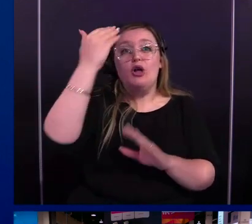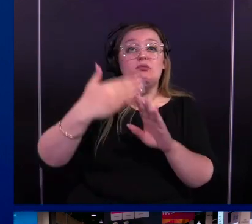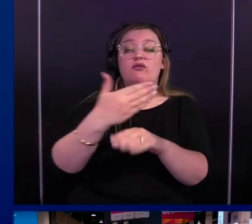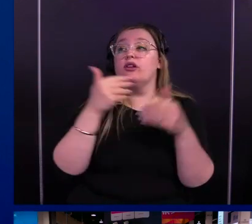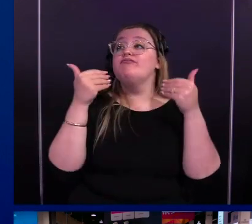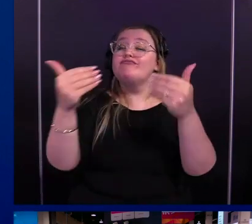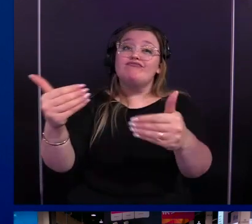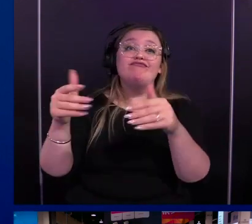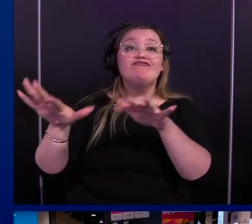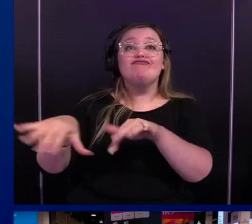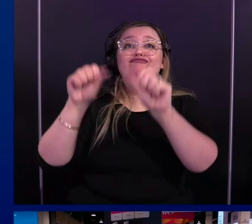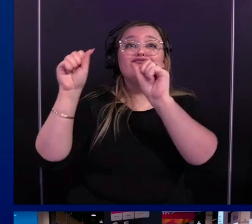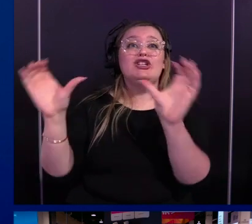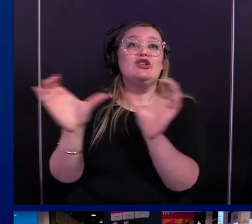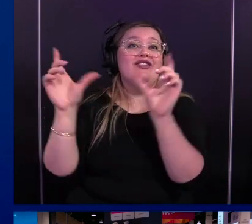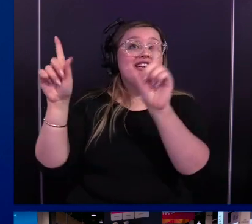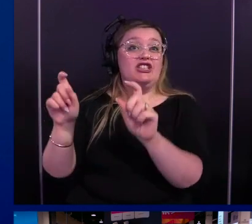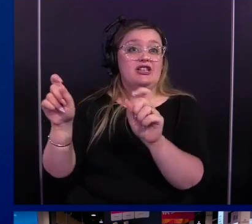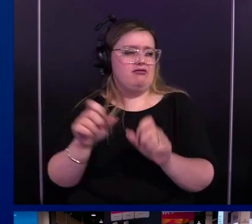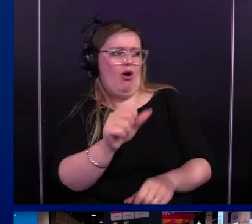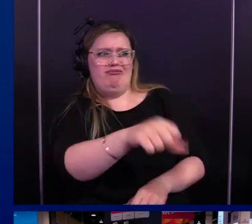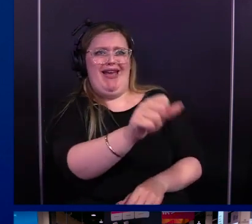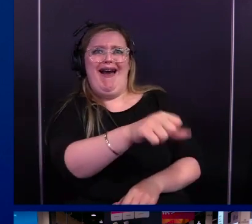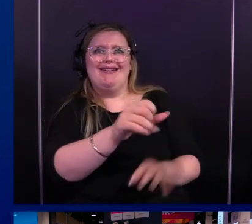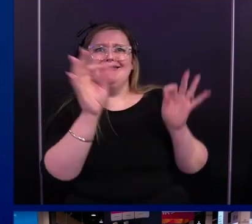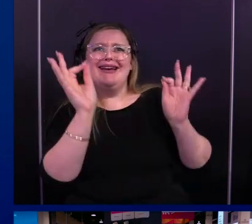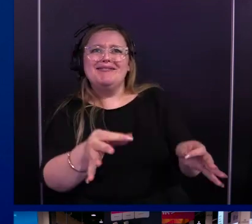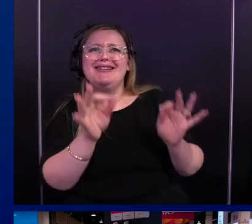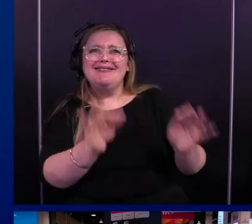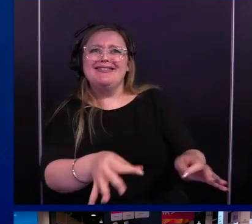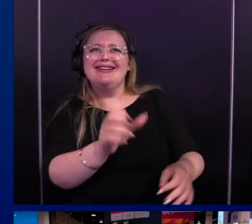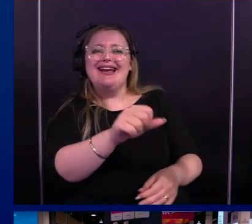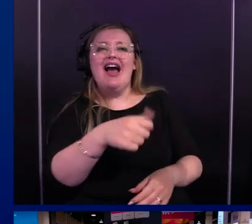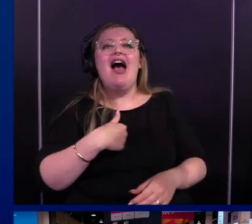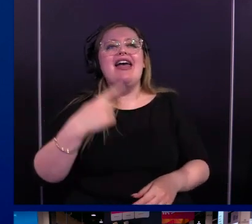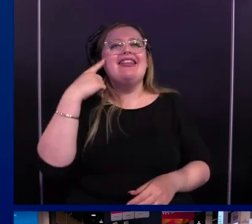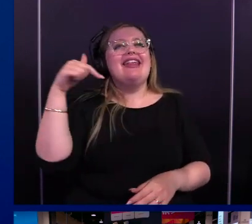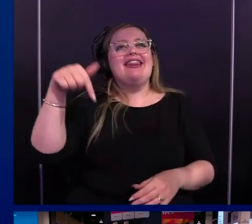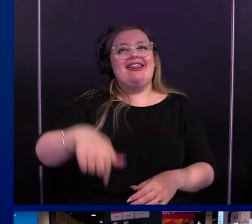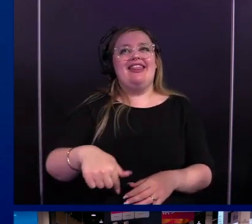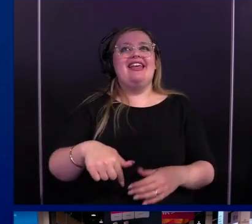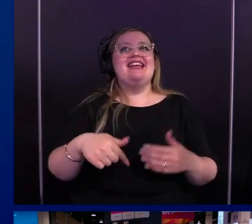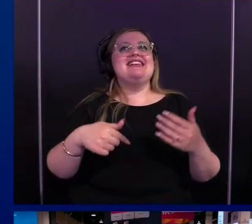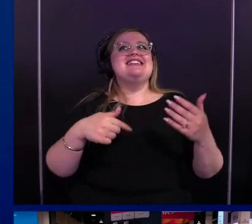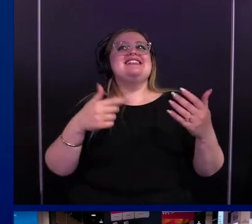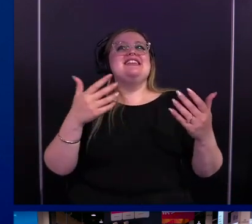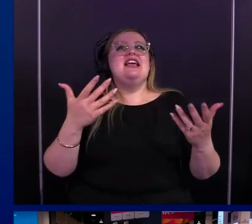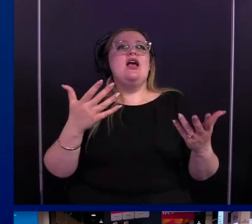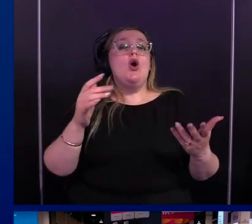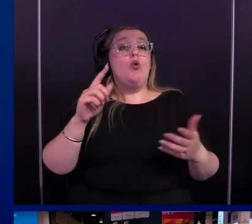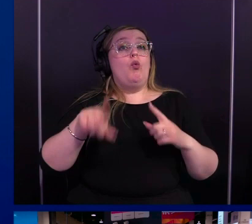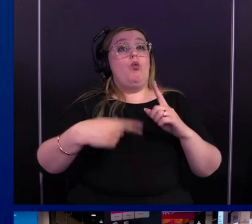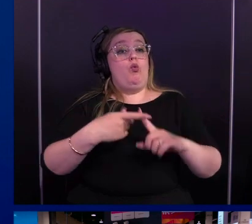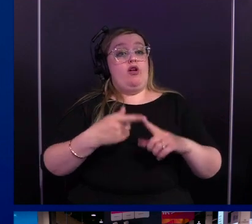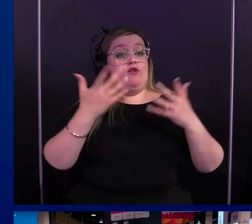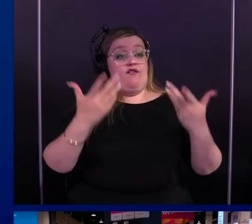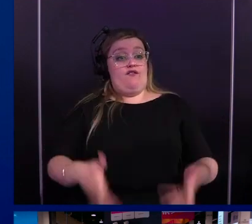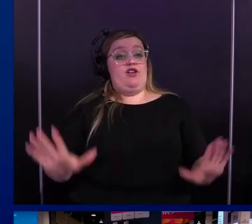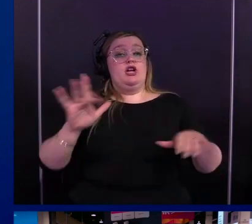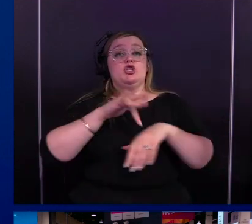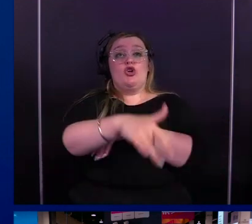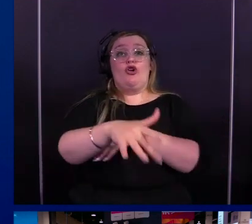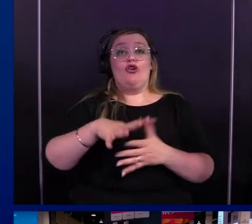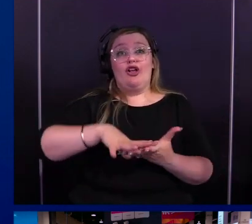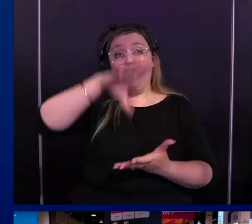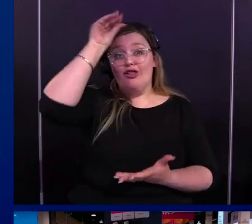as well. Absolutely. Okay. Absolutely. Yeah, I mean, I think this is the thing where, you know, once you get through those early learnings, you're kind of